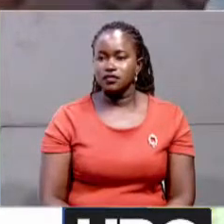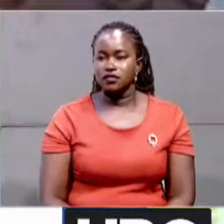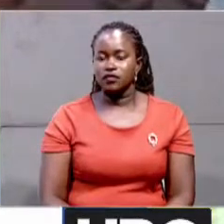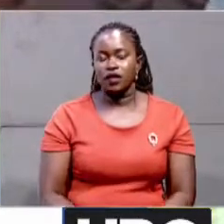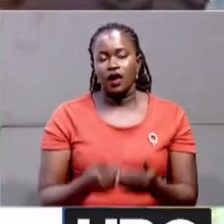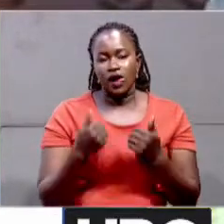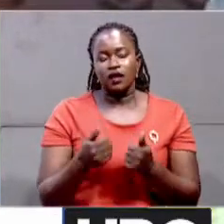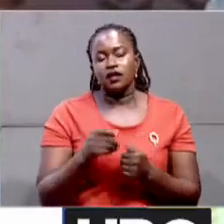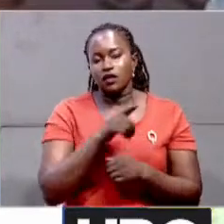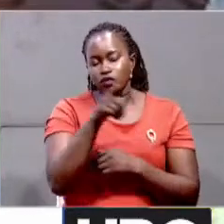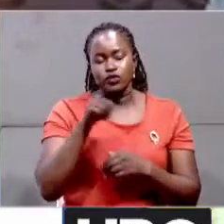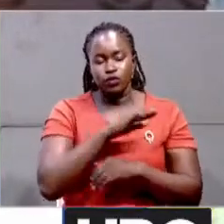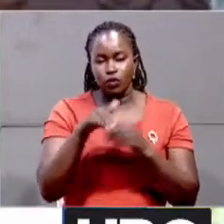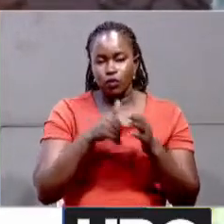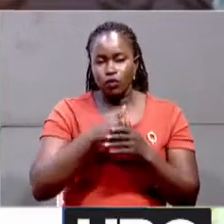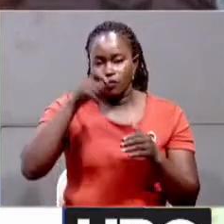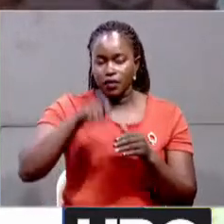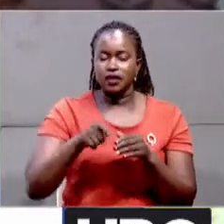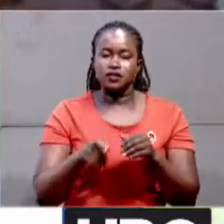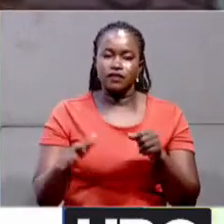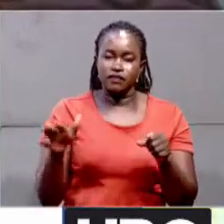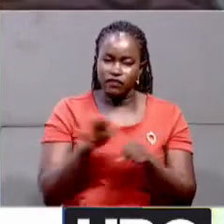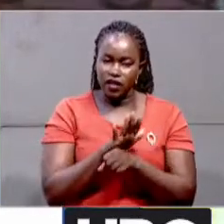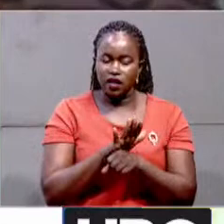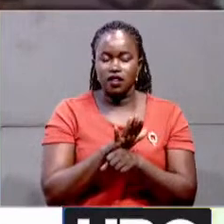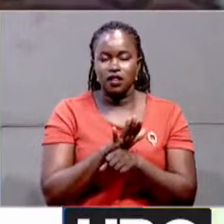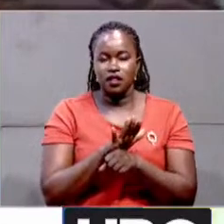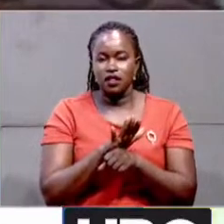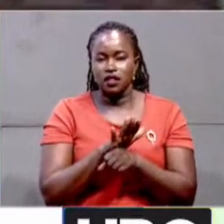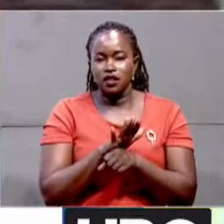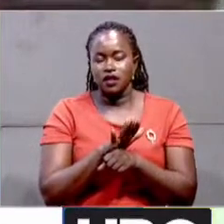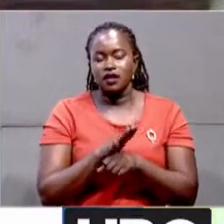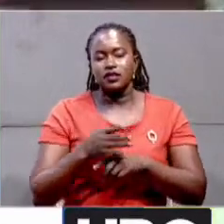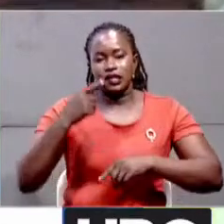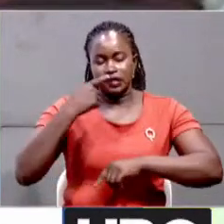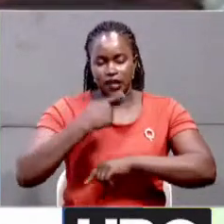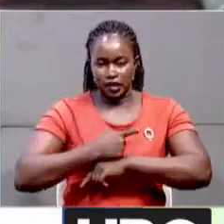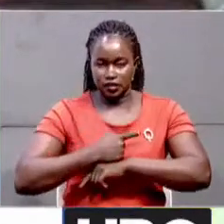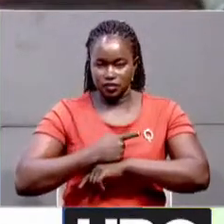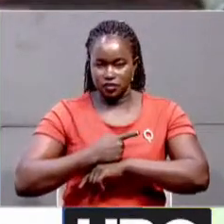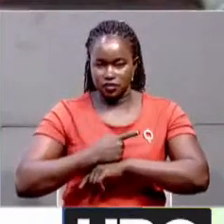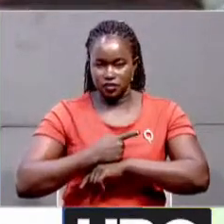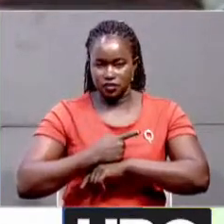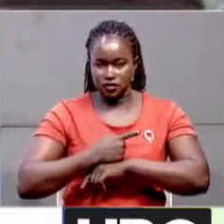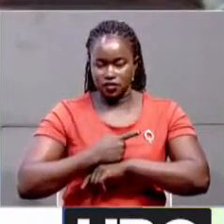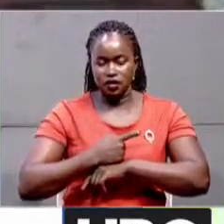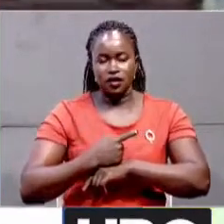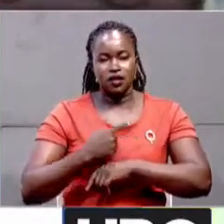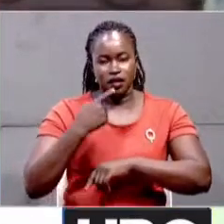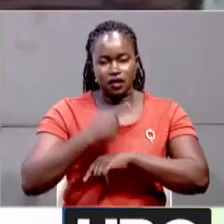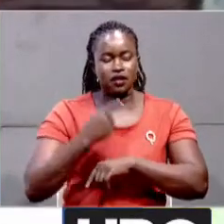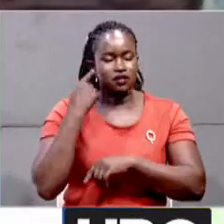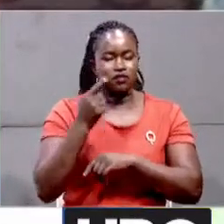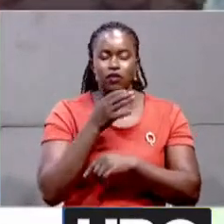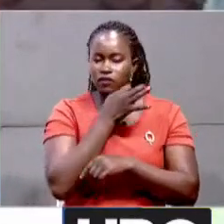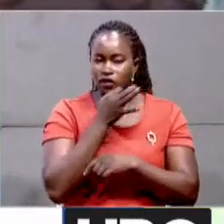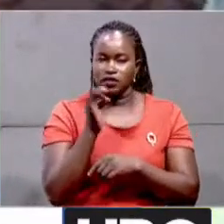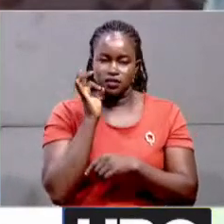mute kwa mujuze omuwendo gwennaku ezaramadan